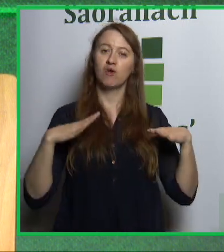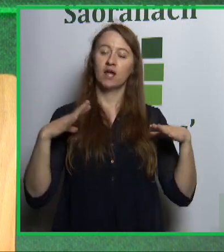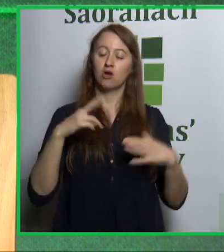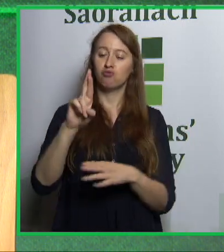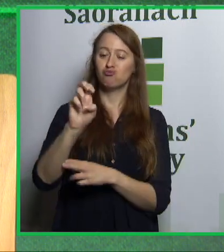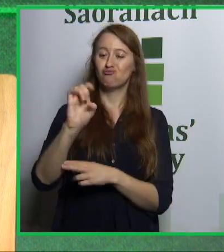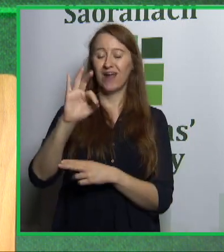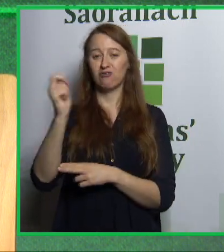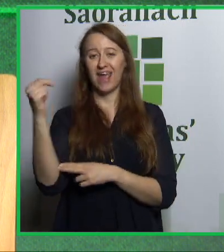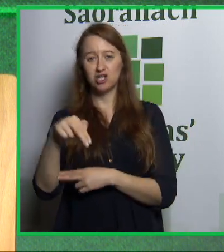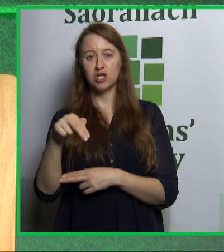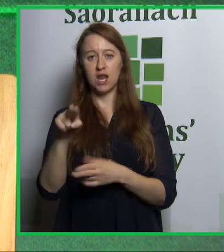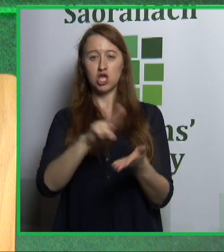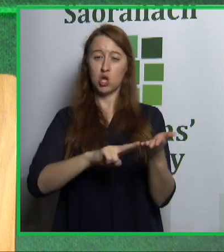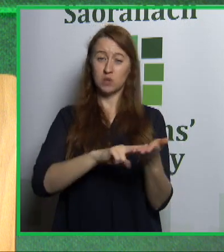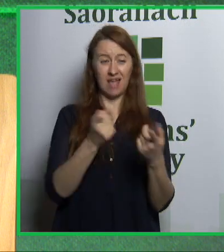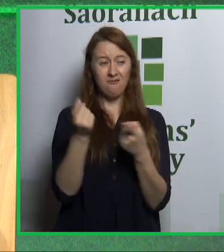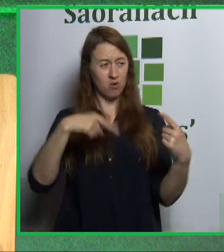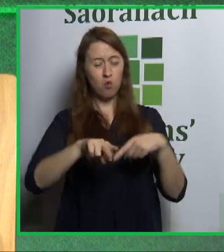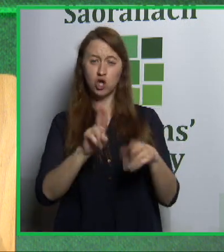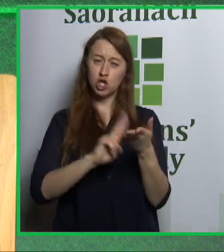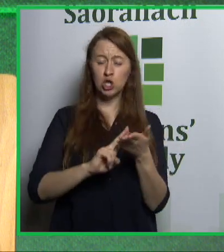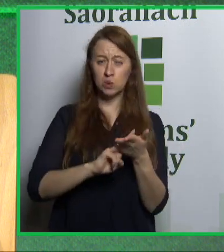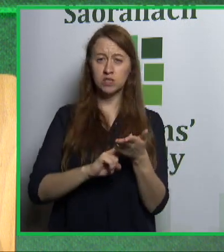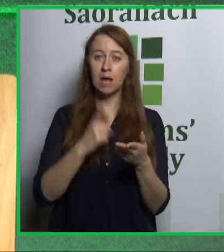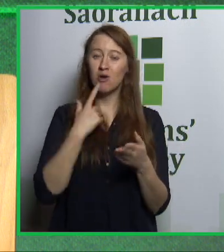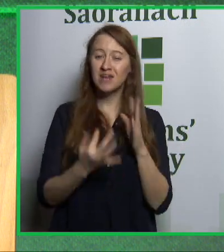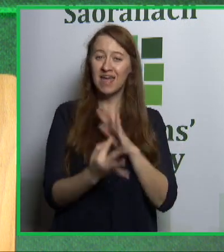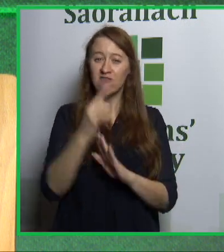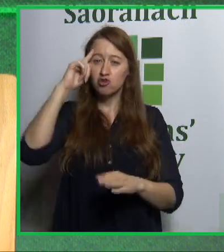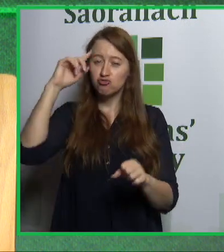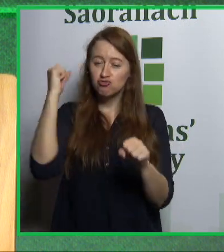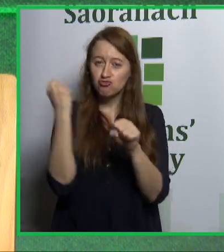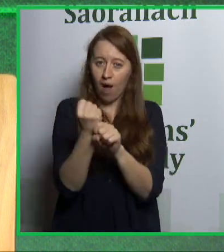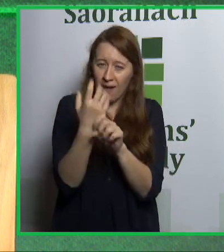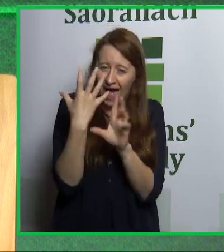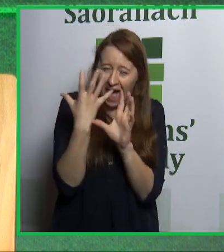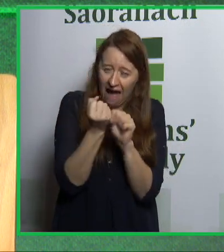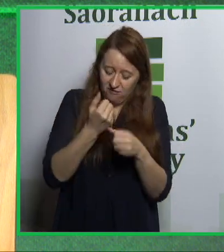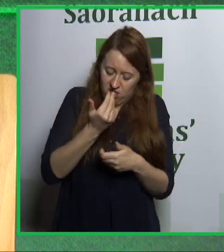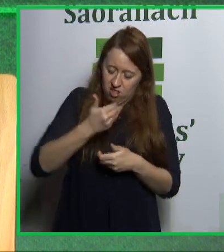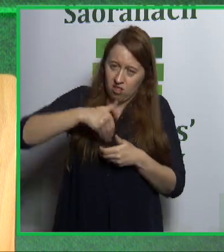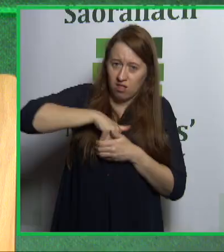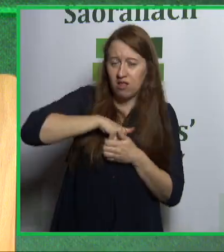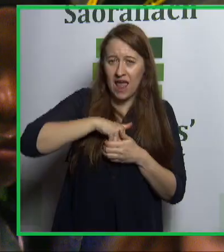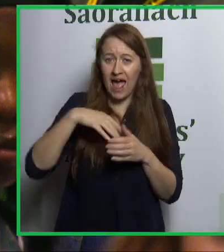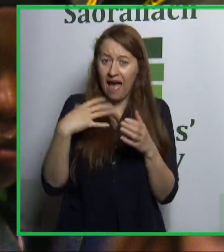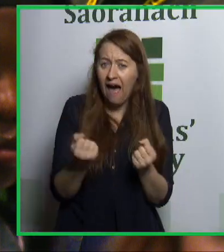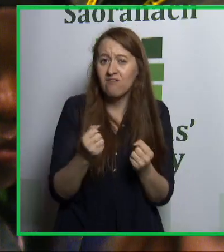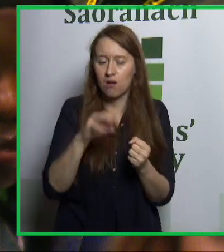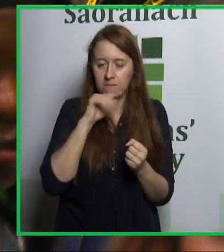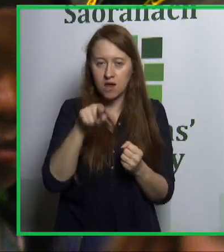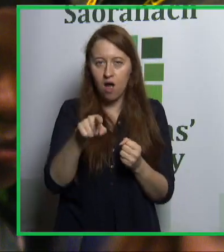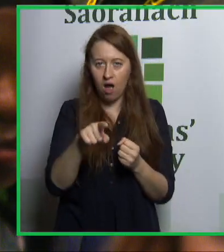uses recreationally. Without the trauma, it doesn't become a problem. It only becomes a problem if there's an underlying issue. You know,